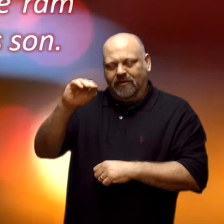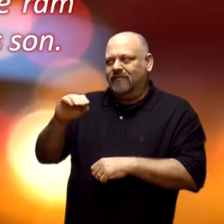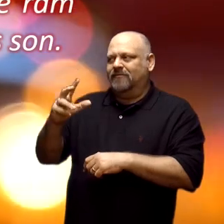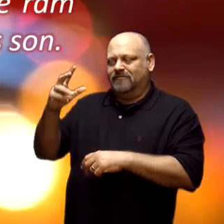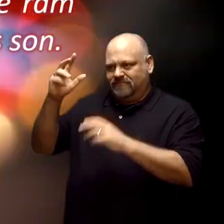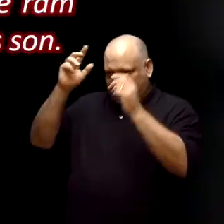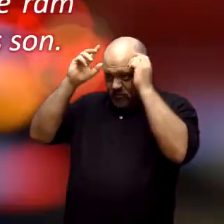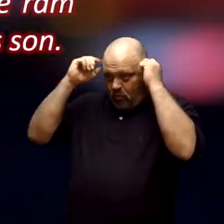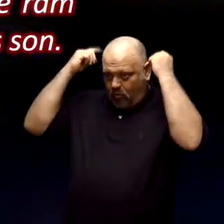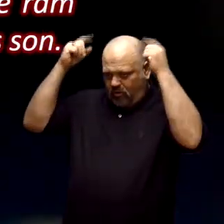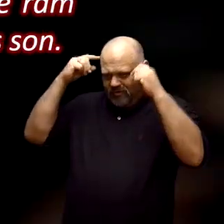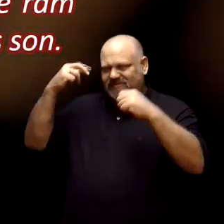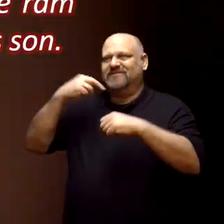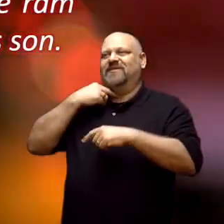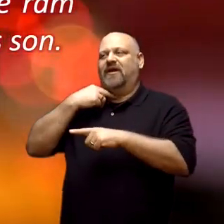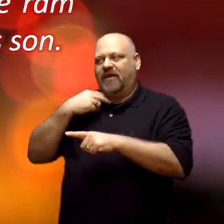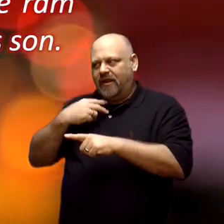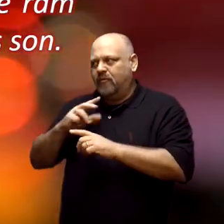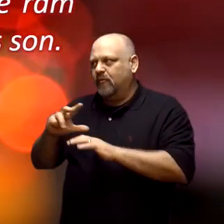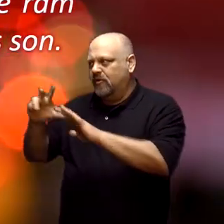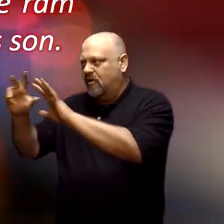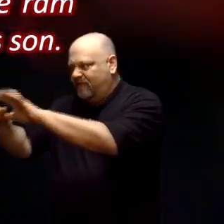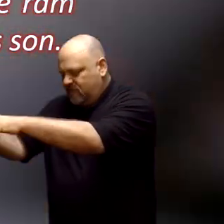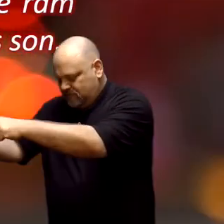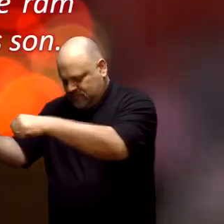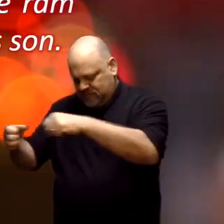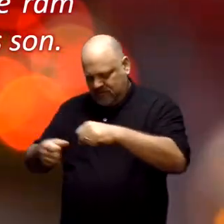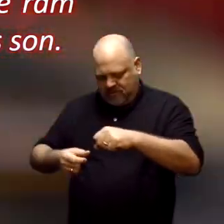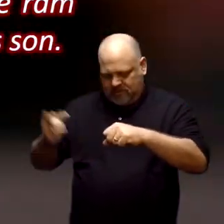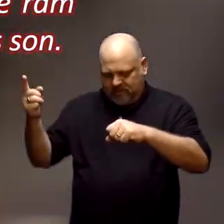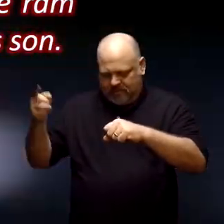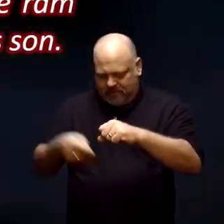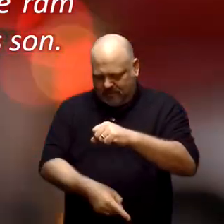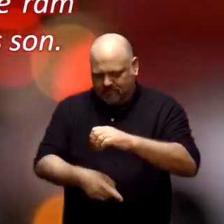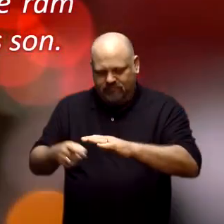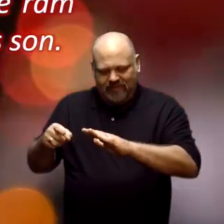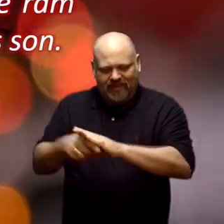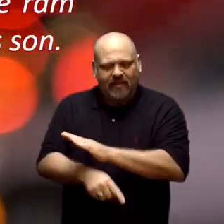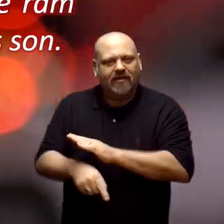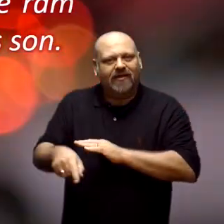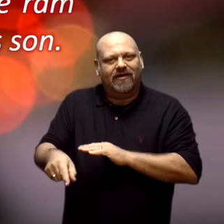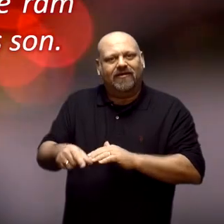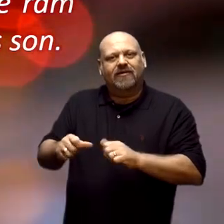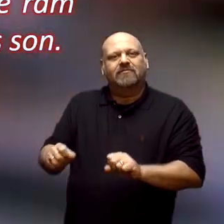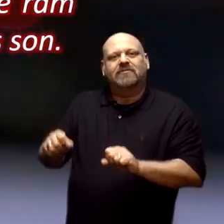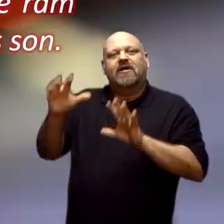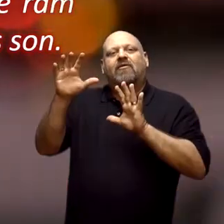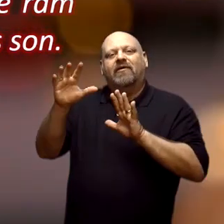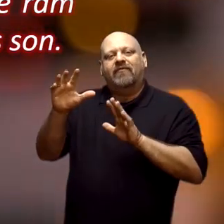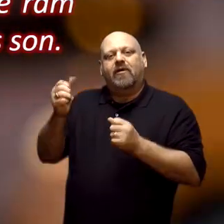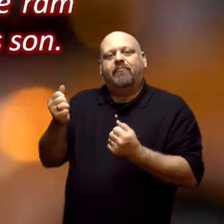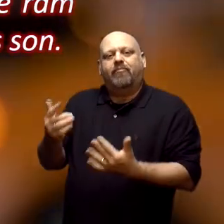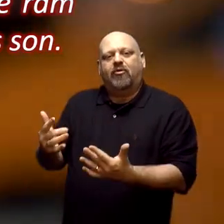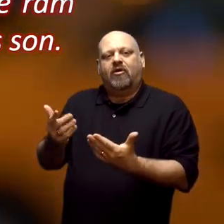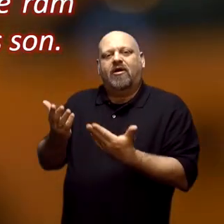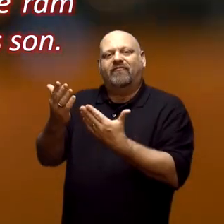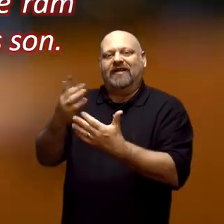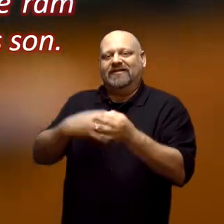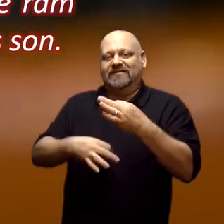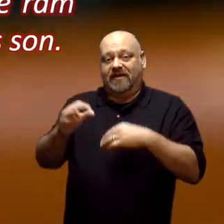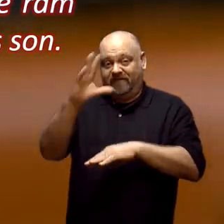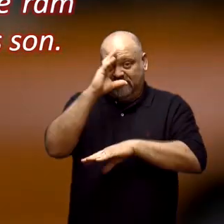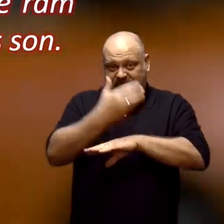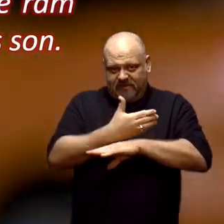and took the ram and sacrificed it as a burnt offering instead of his son. So Abraham called that place,